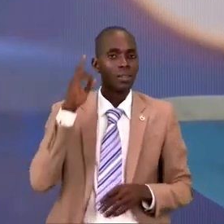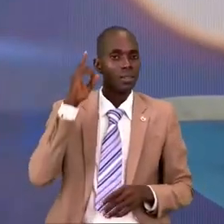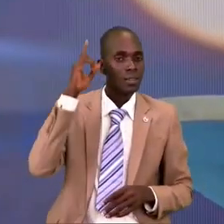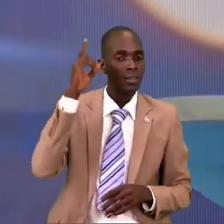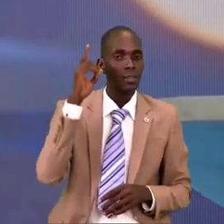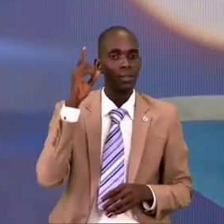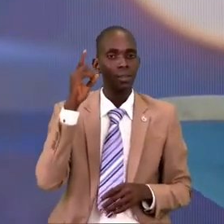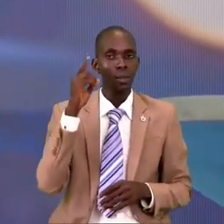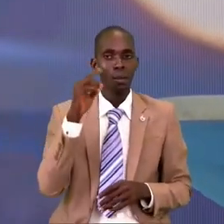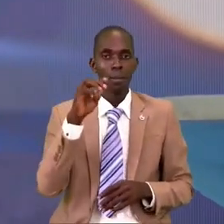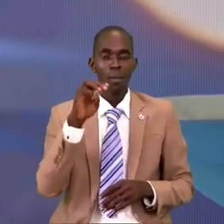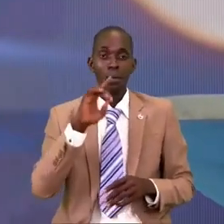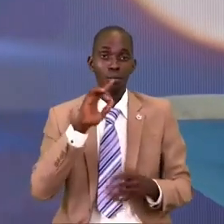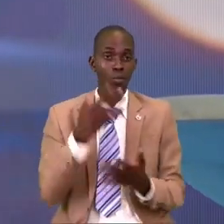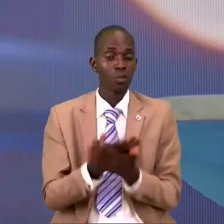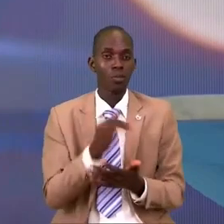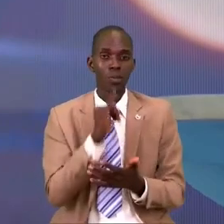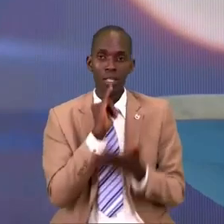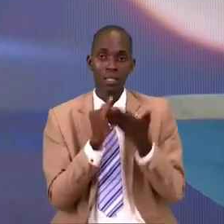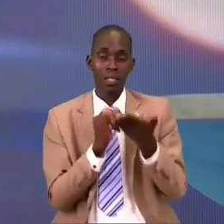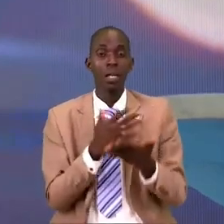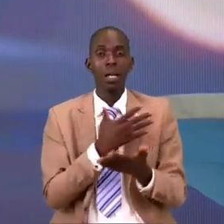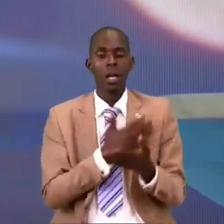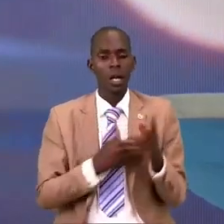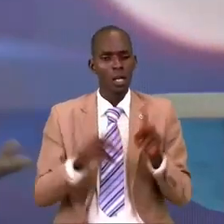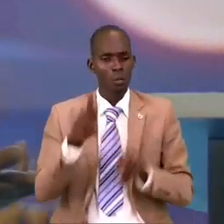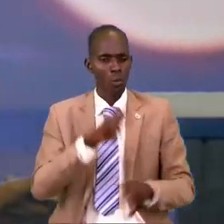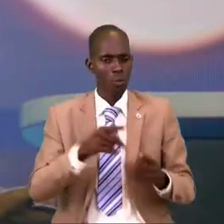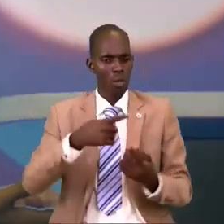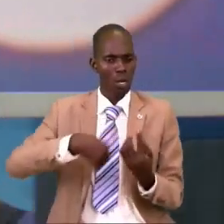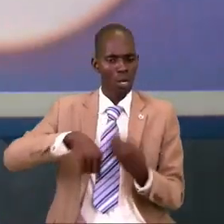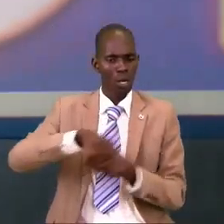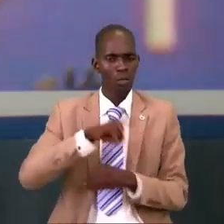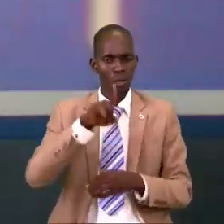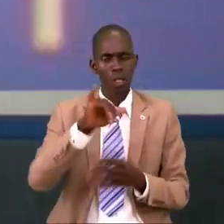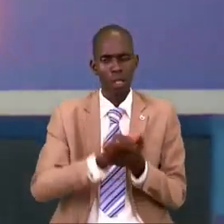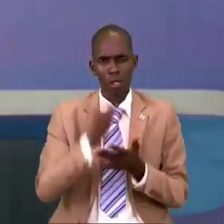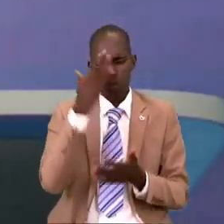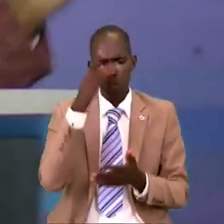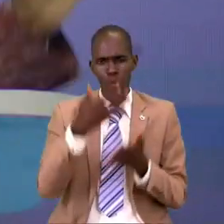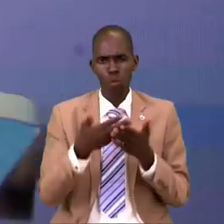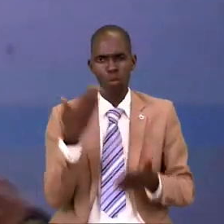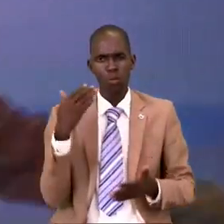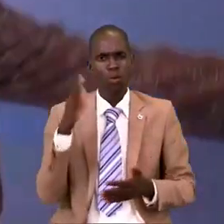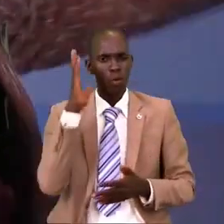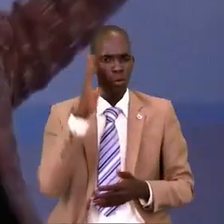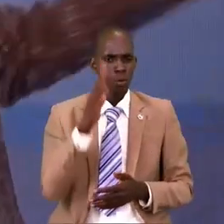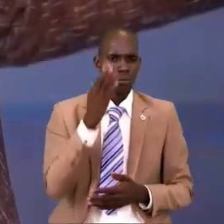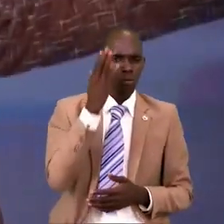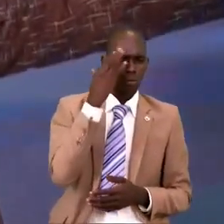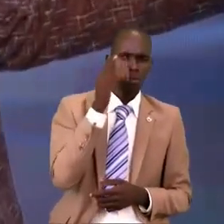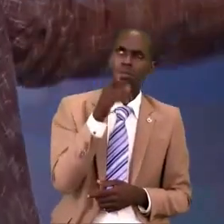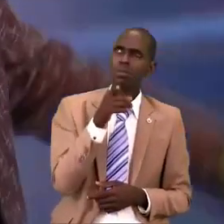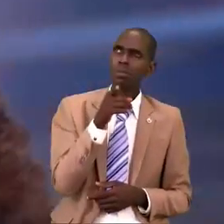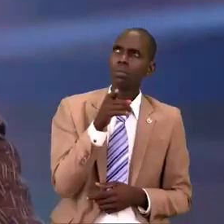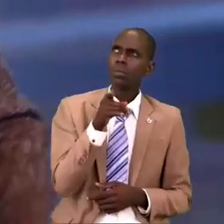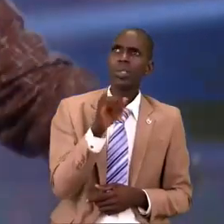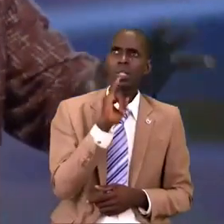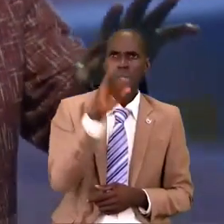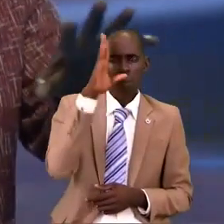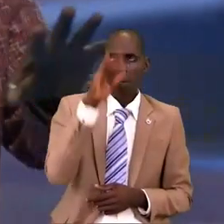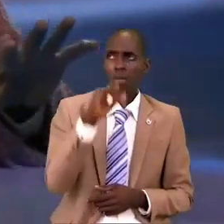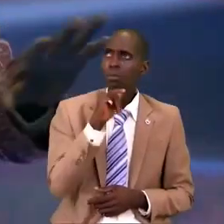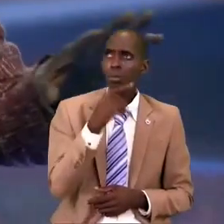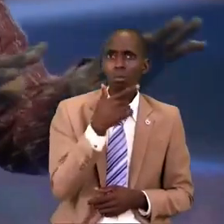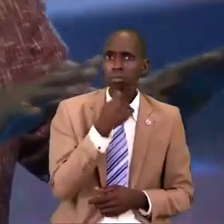this man is not pretending. This lady is not pretending. The righteousness coming from the very throne